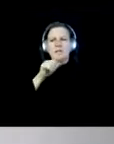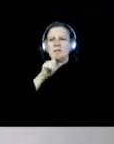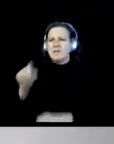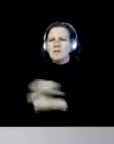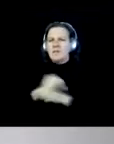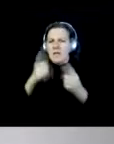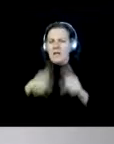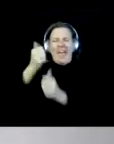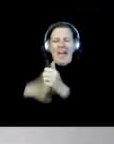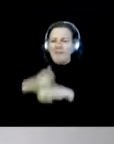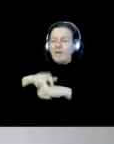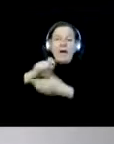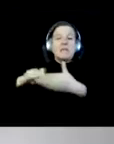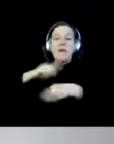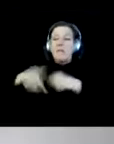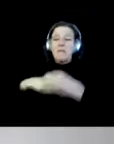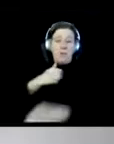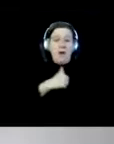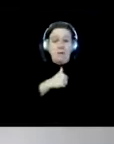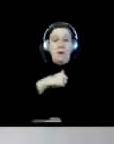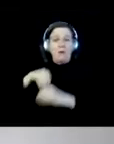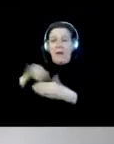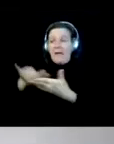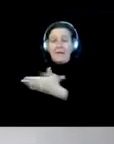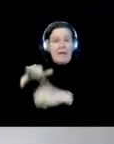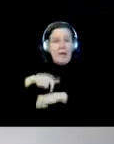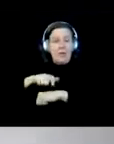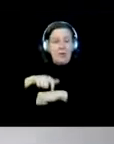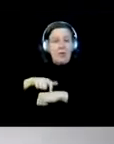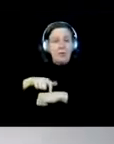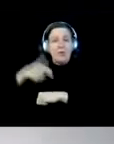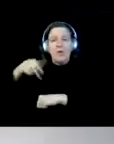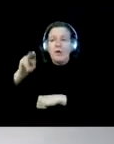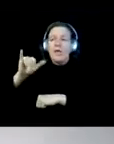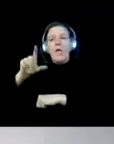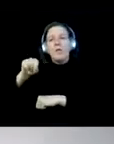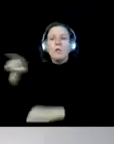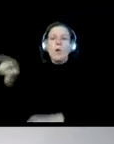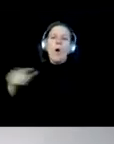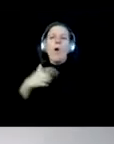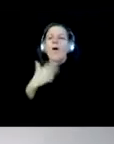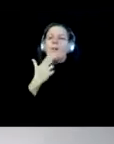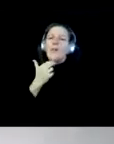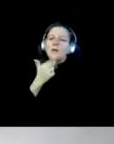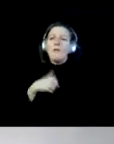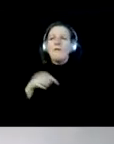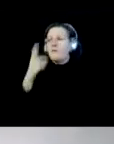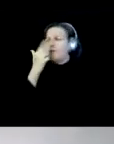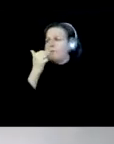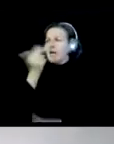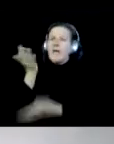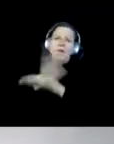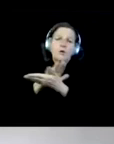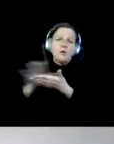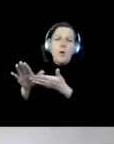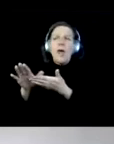about Canada on the New York Times in this kind of like quaint, oh, they're so funny and nice up there way that's like not really how it is at